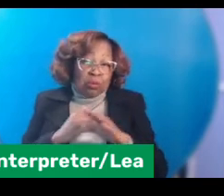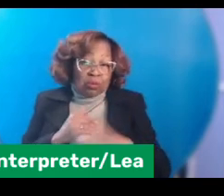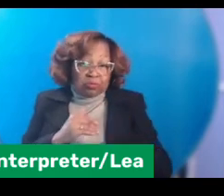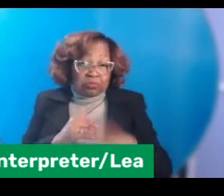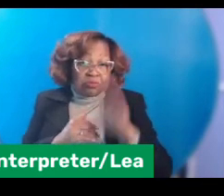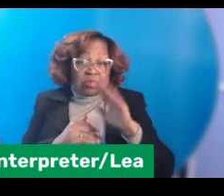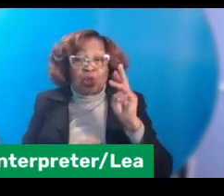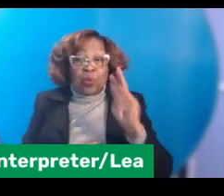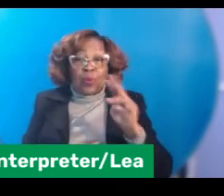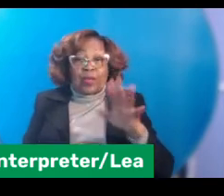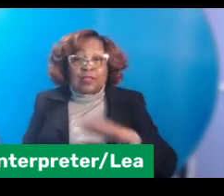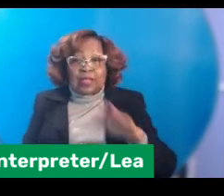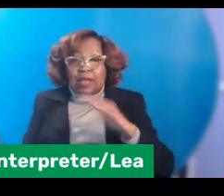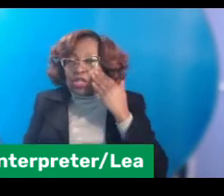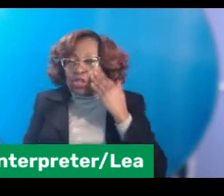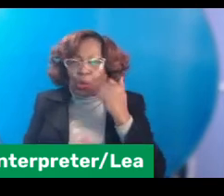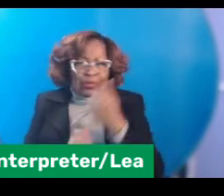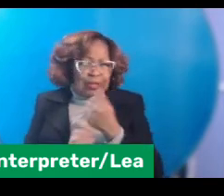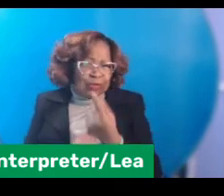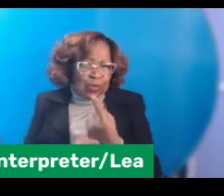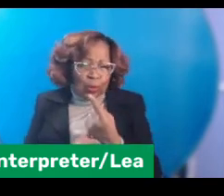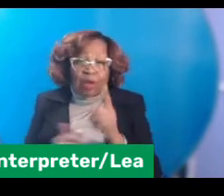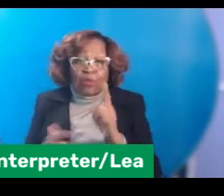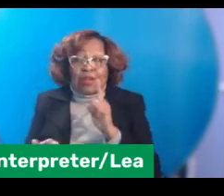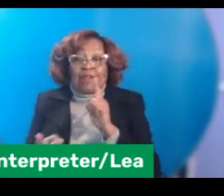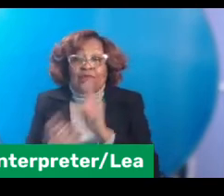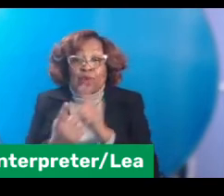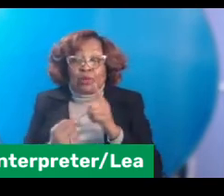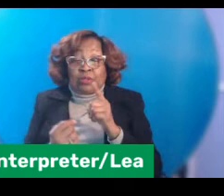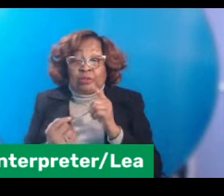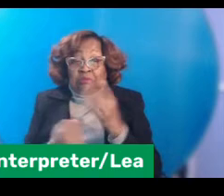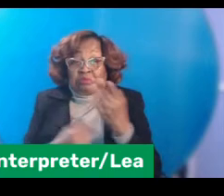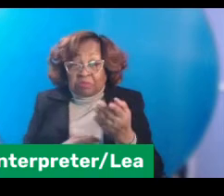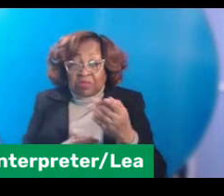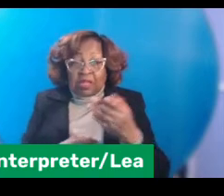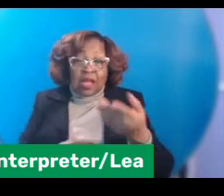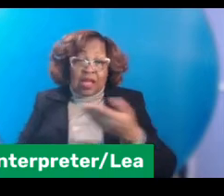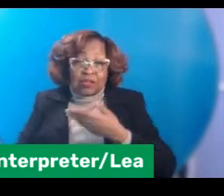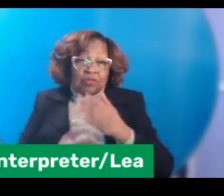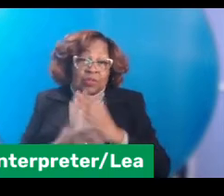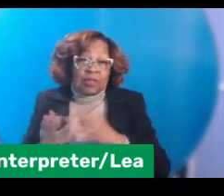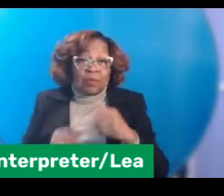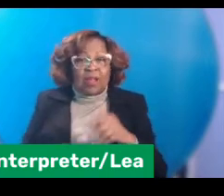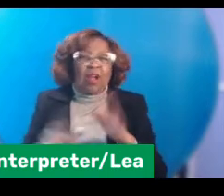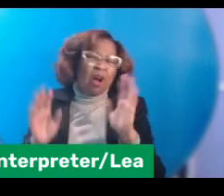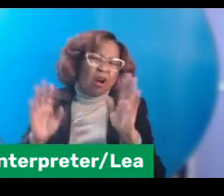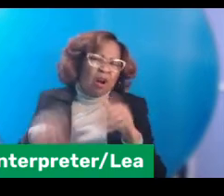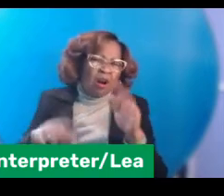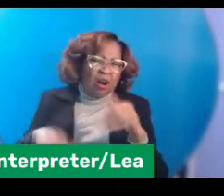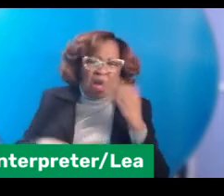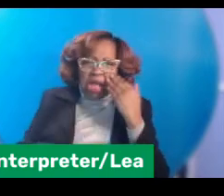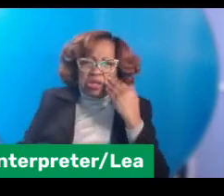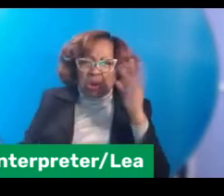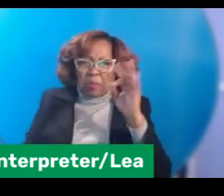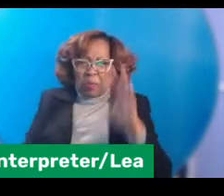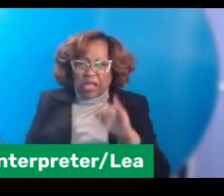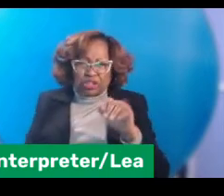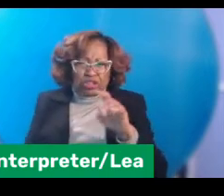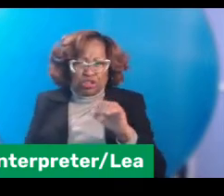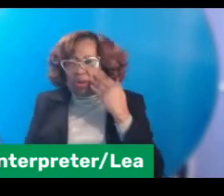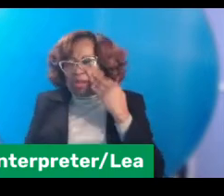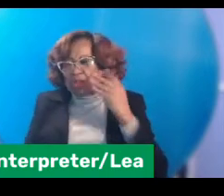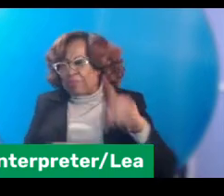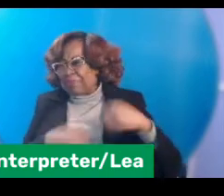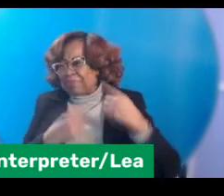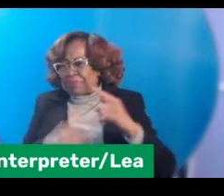Side. He knows everyone. When I first met him and introduced him to some colleagues, they're all like, oh, I know Pastor Jody. I've known him for 20 years.